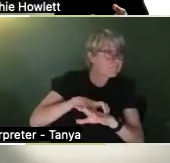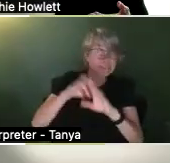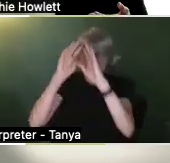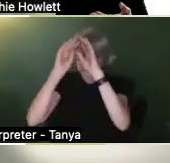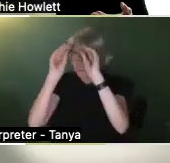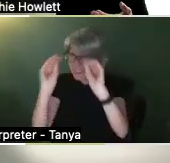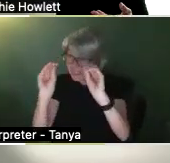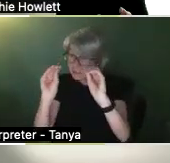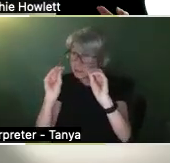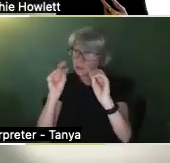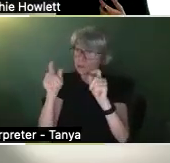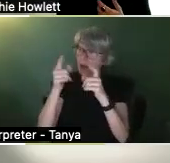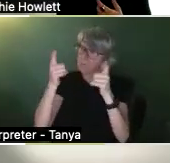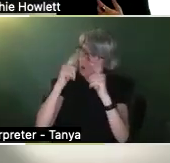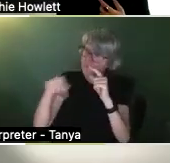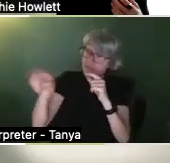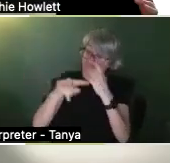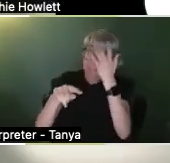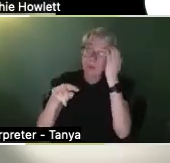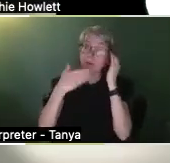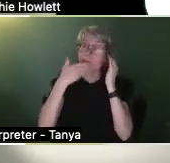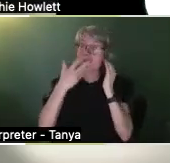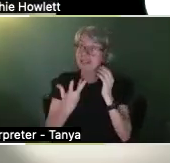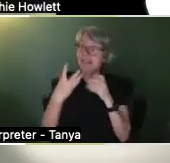disability capability framework that Jenna spoke about